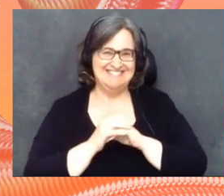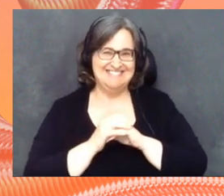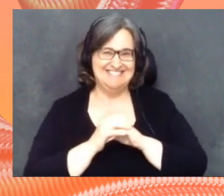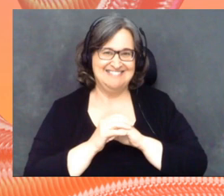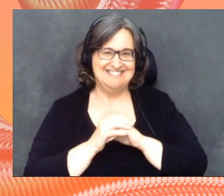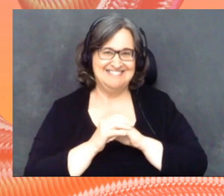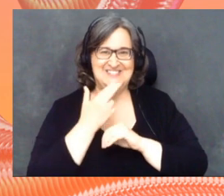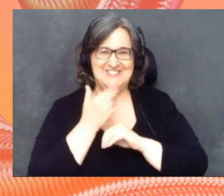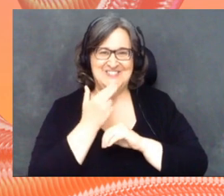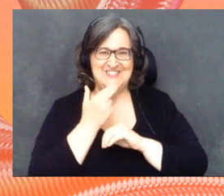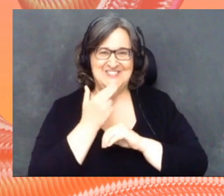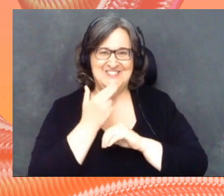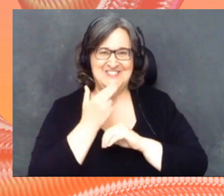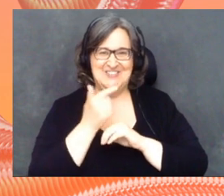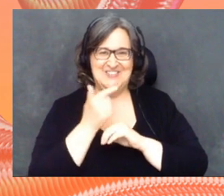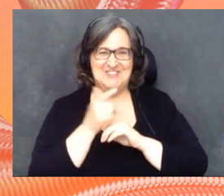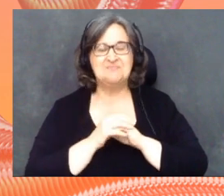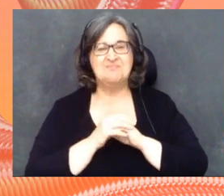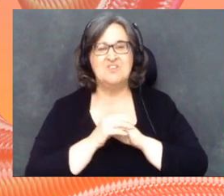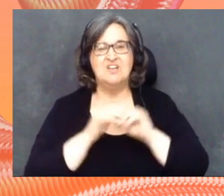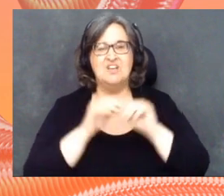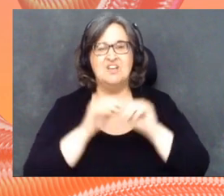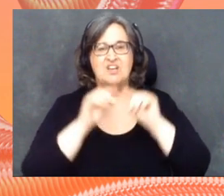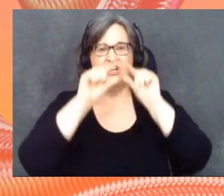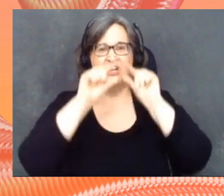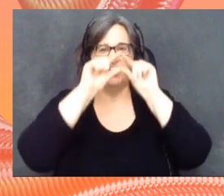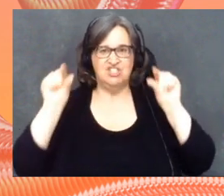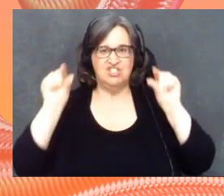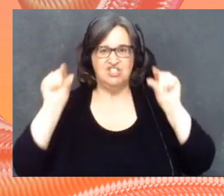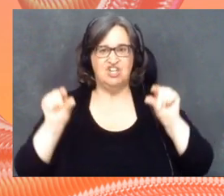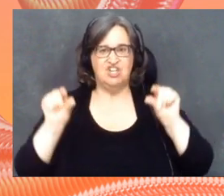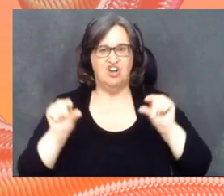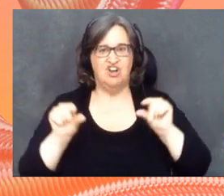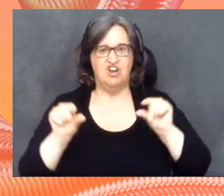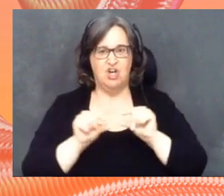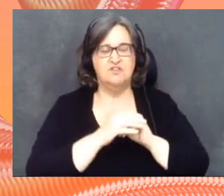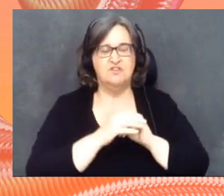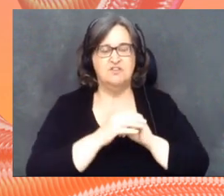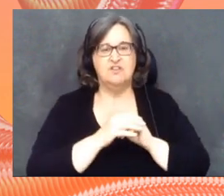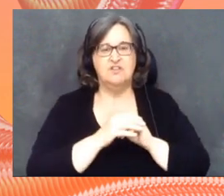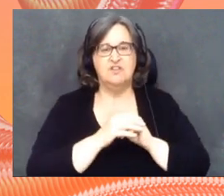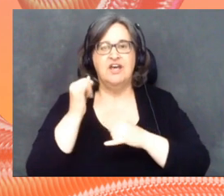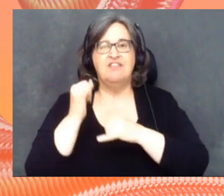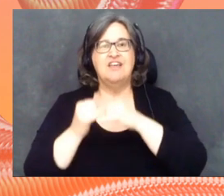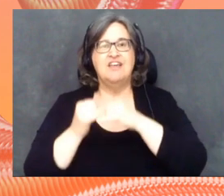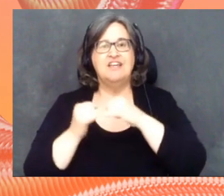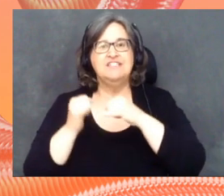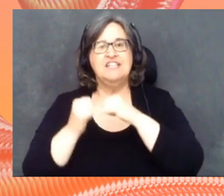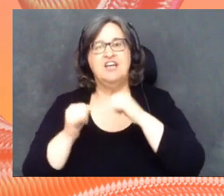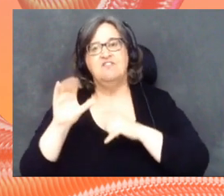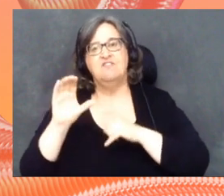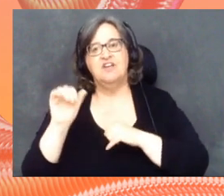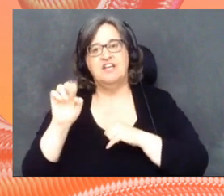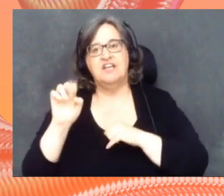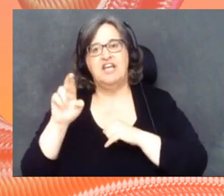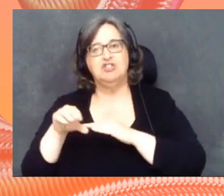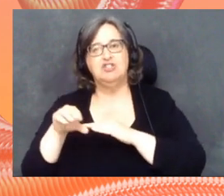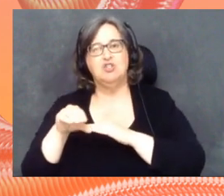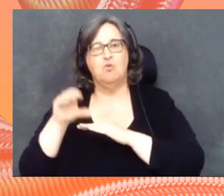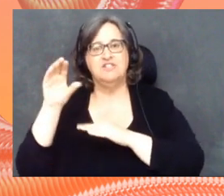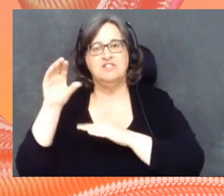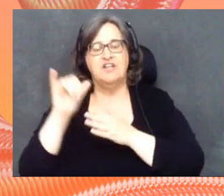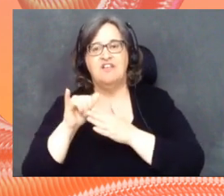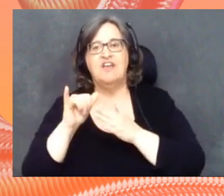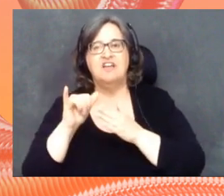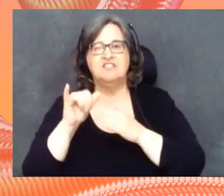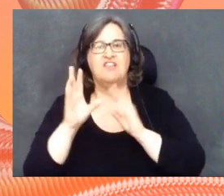Okay, so the chart that I have now, it's the end of Cancer rising, so we're just assuming that the conference started at